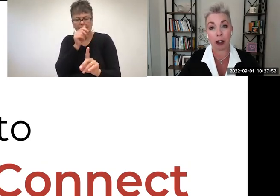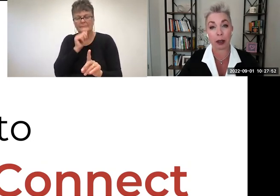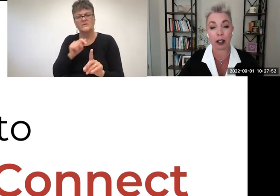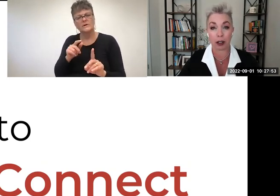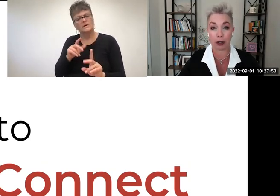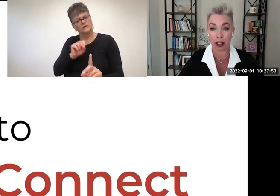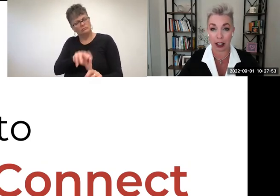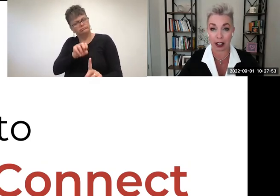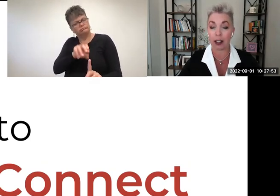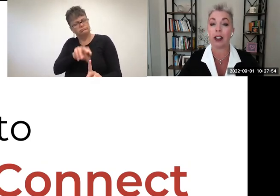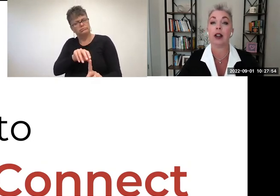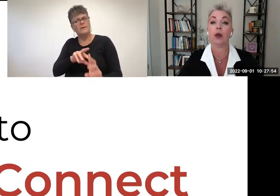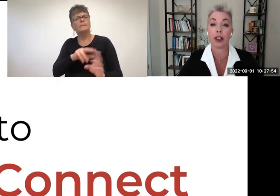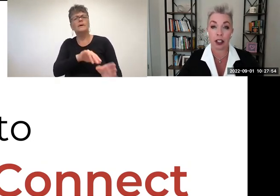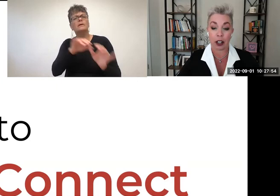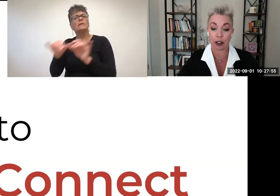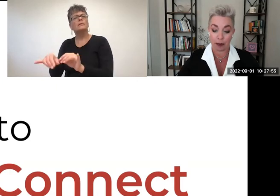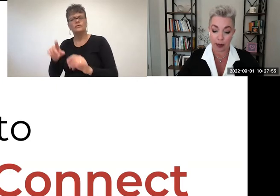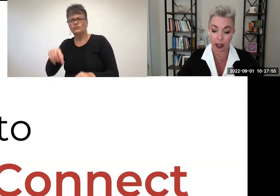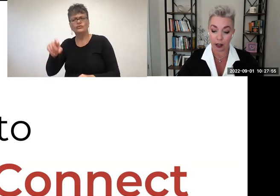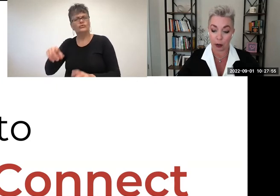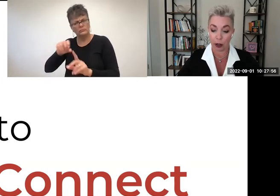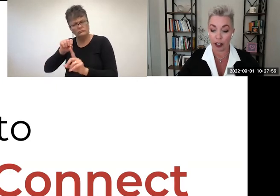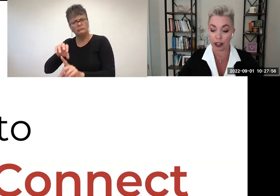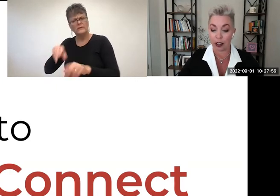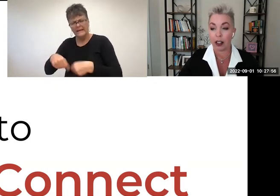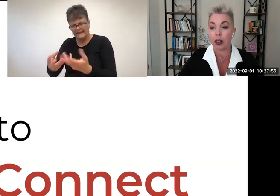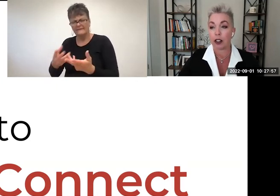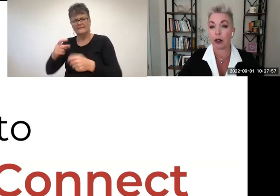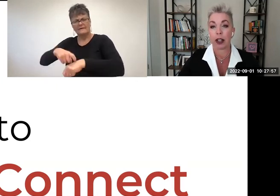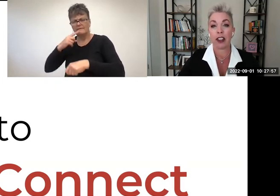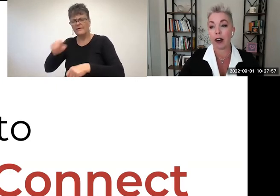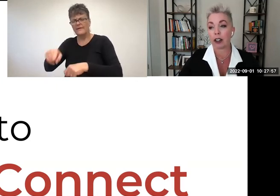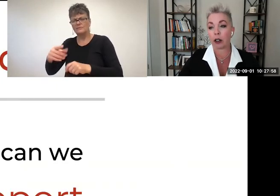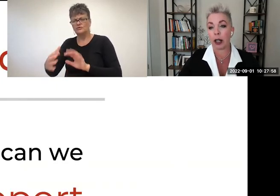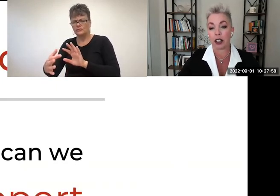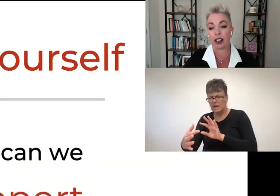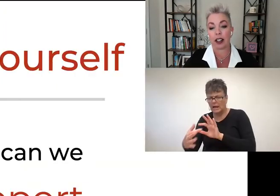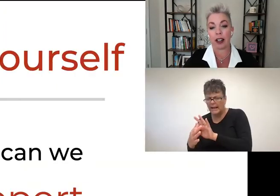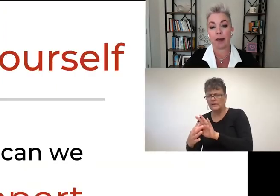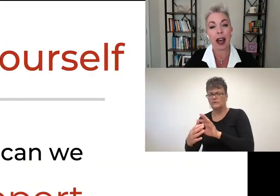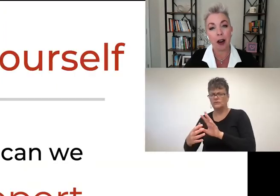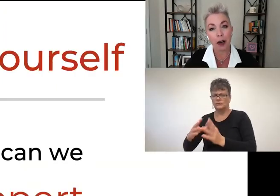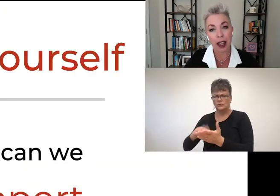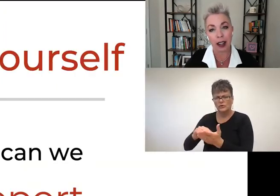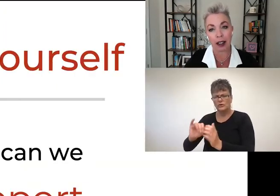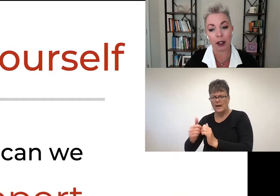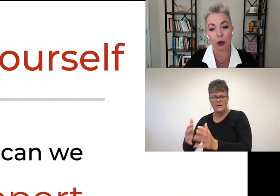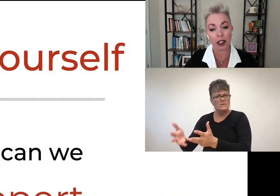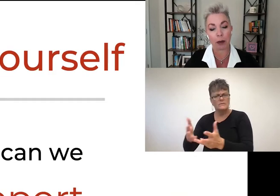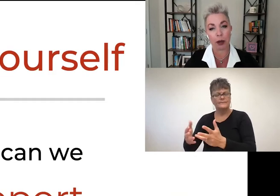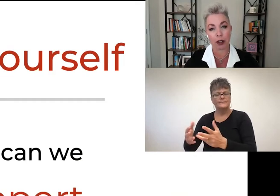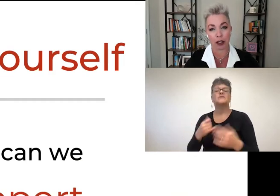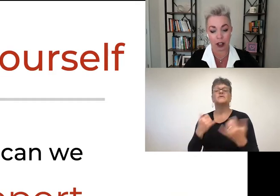space to helping our students connect with each other and with us. So a theoretical question this time, how